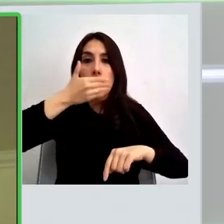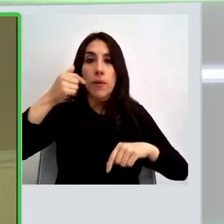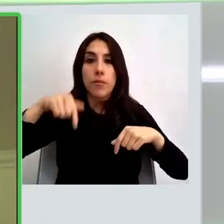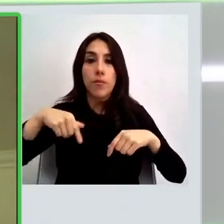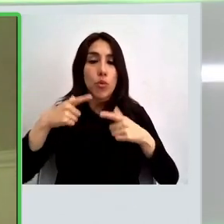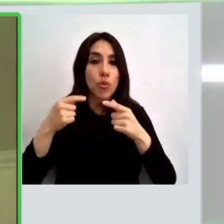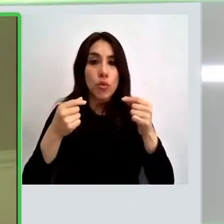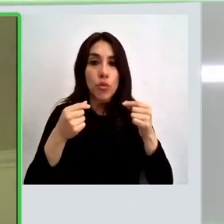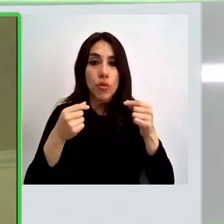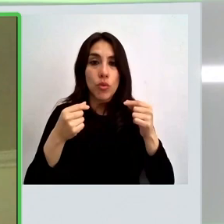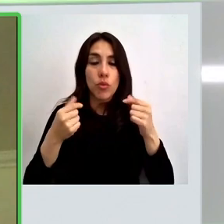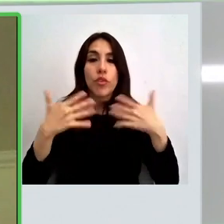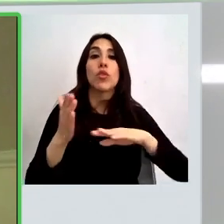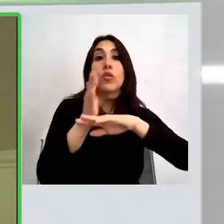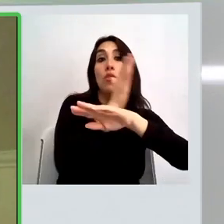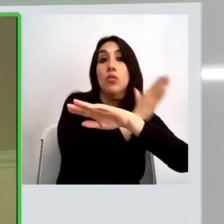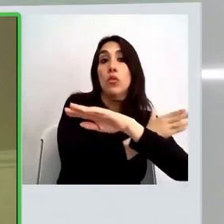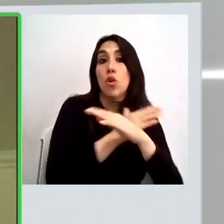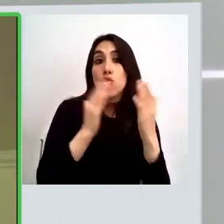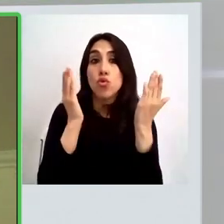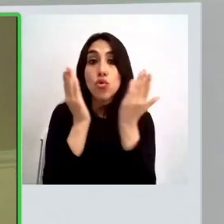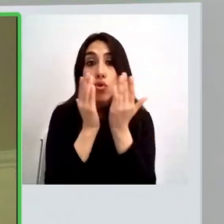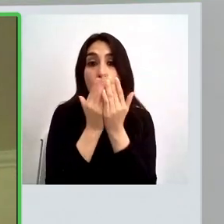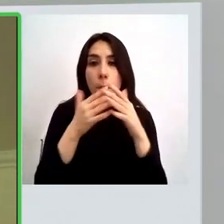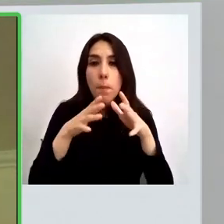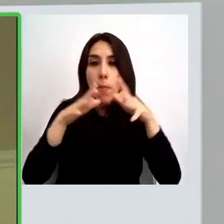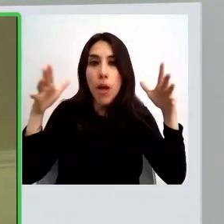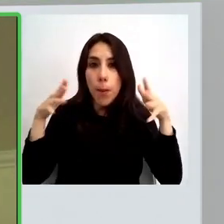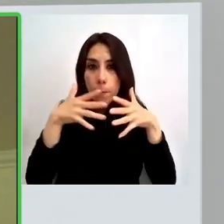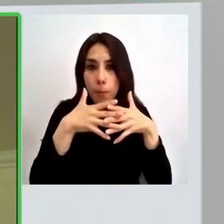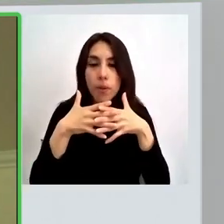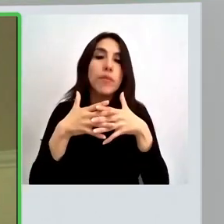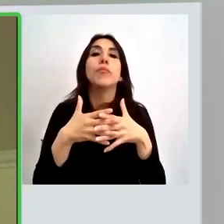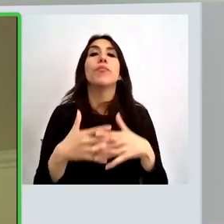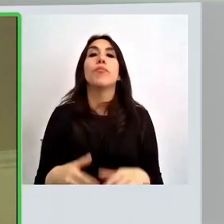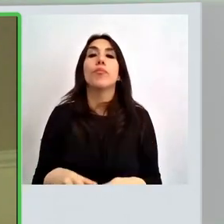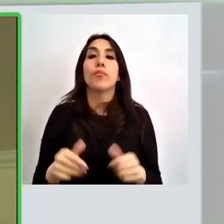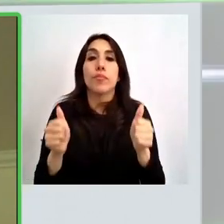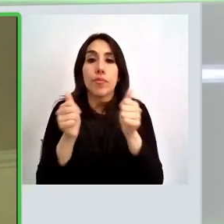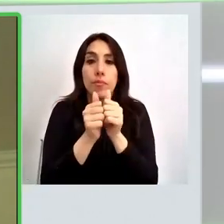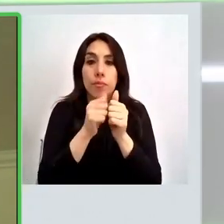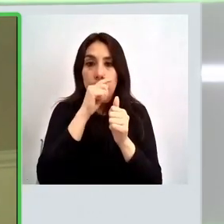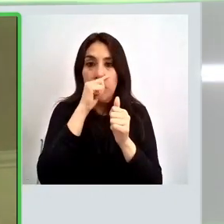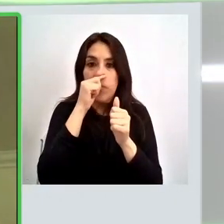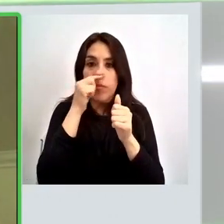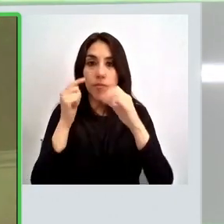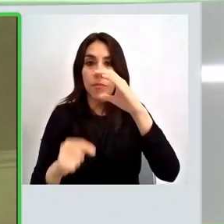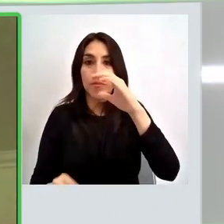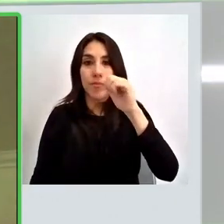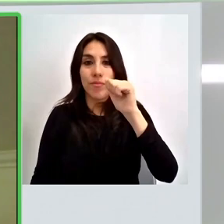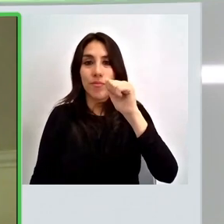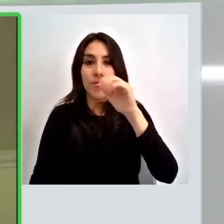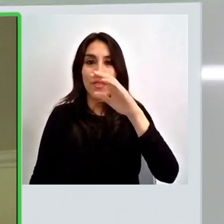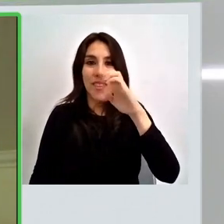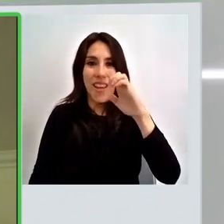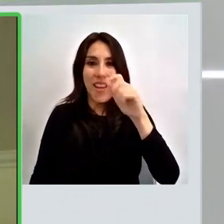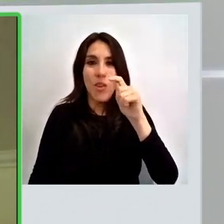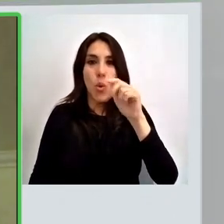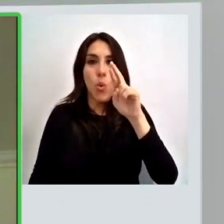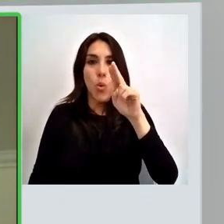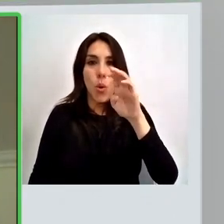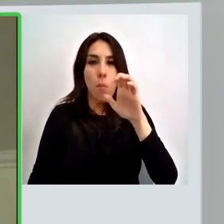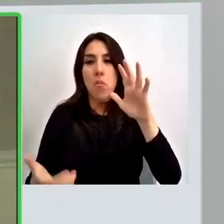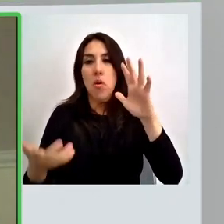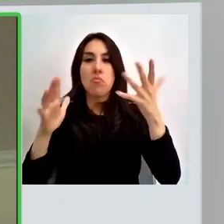by Accenture. And it was a 5-year study of companies of the same